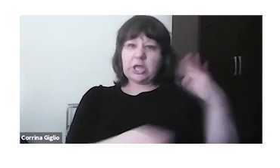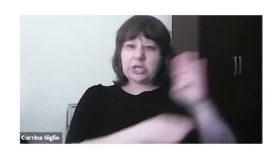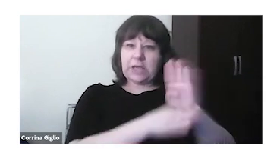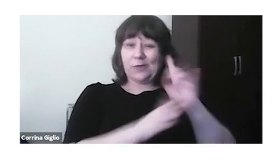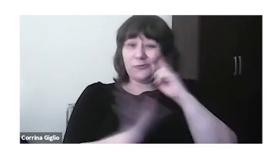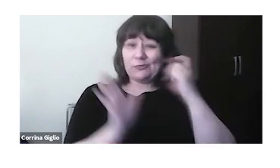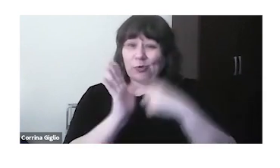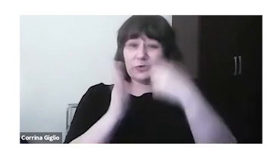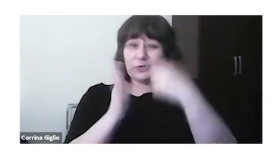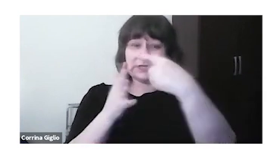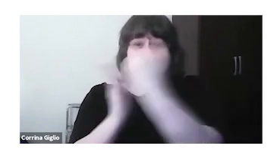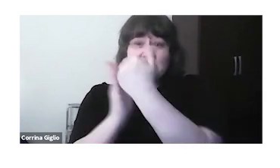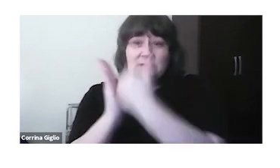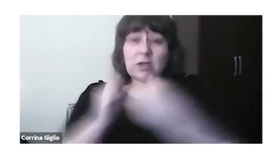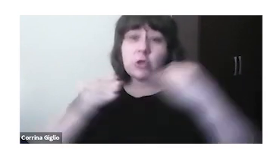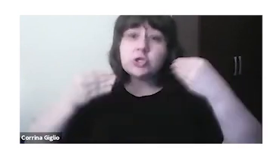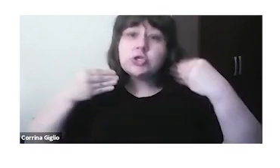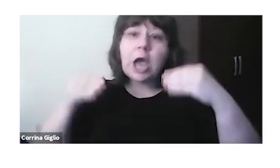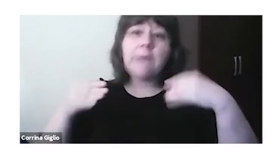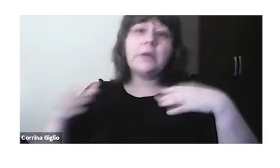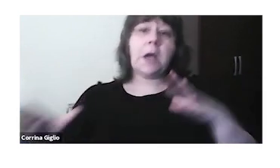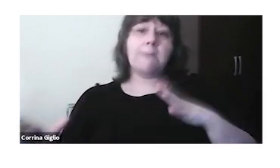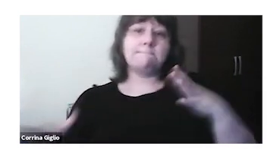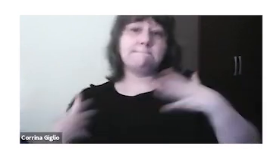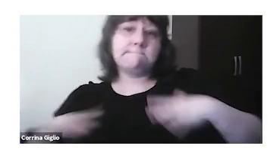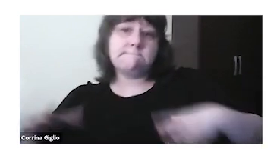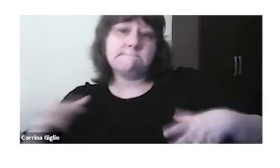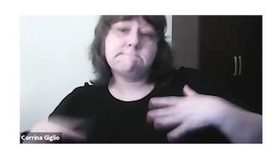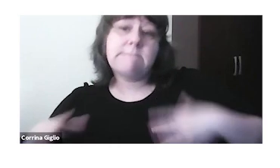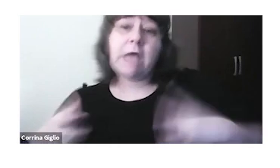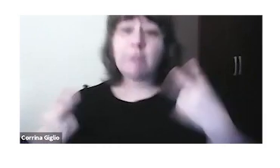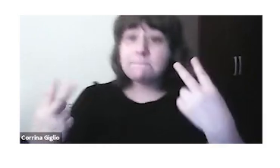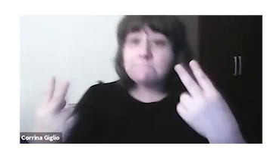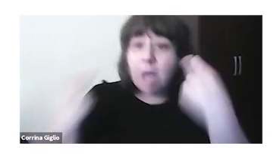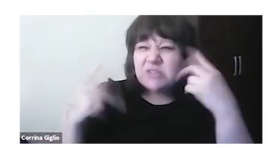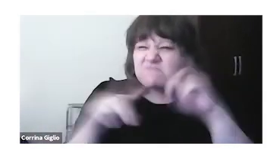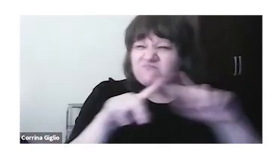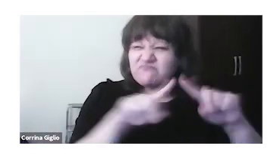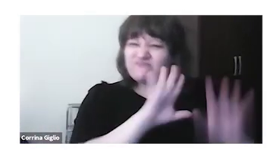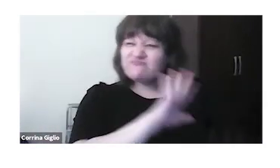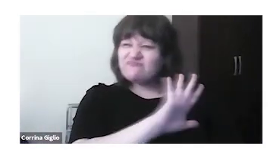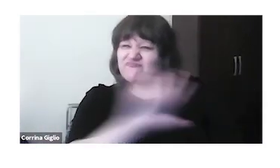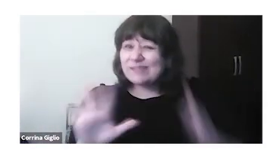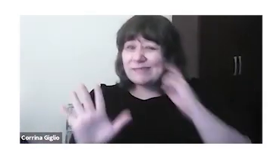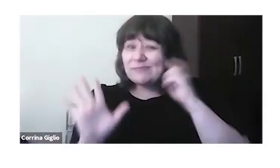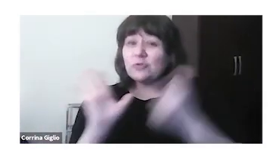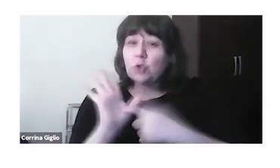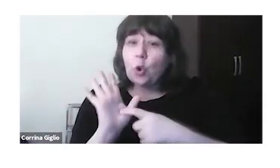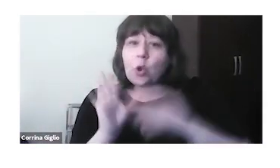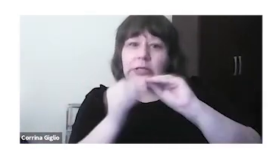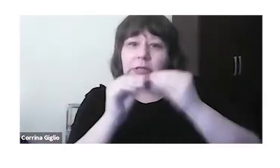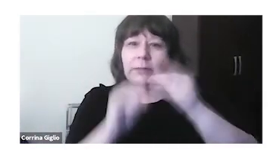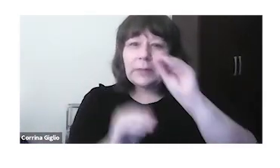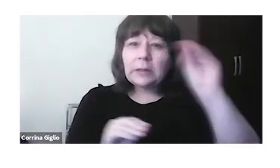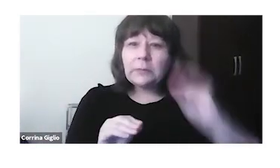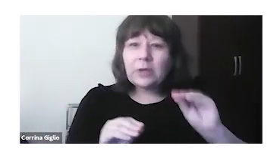see shopping, apparel, barbershops, and so forth. And if you can take a look at the numbers are